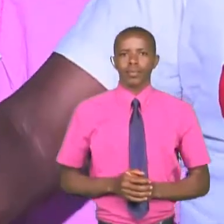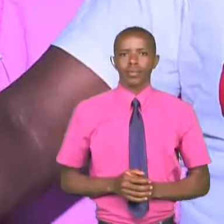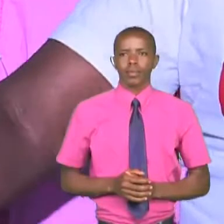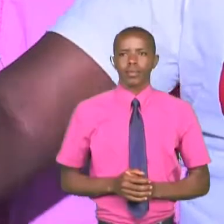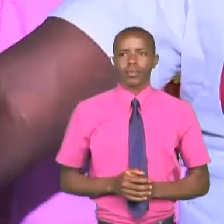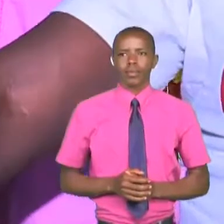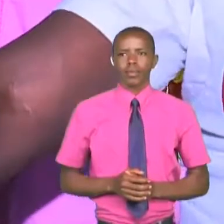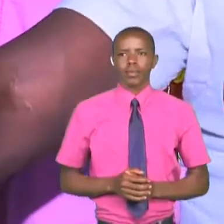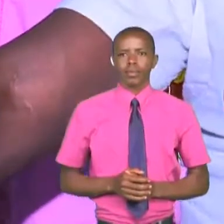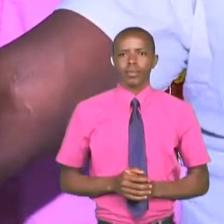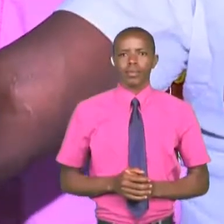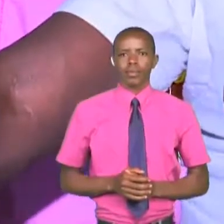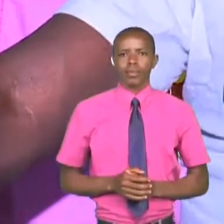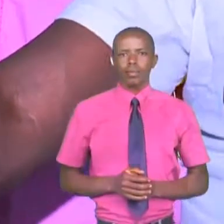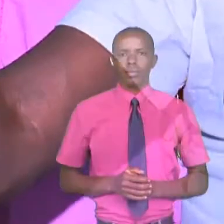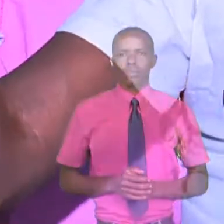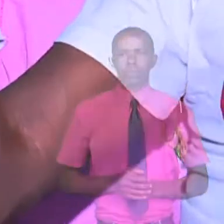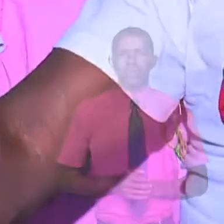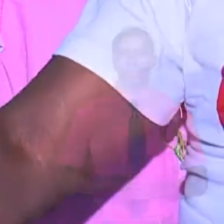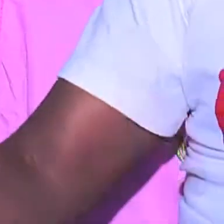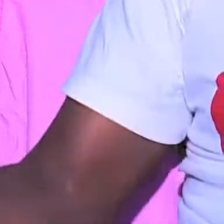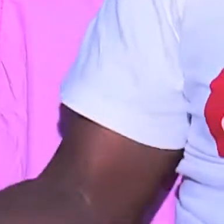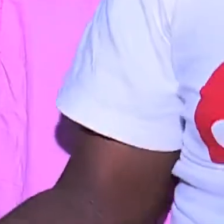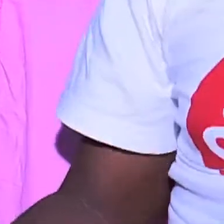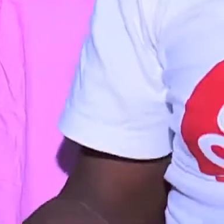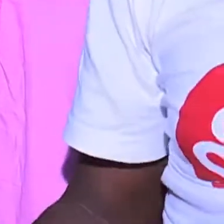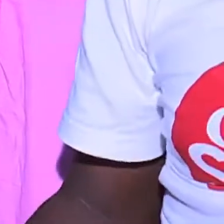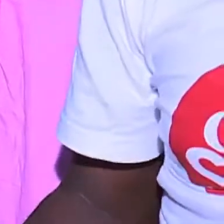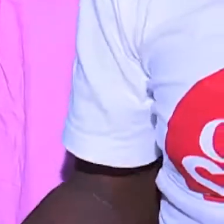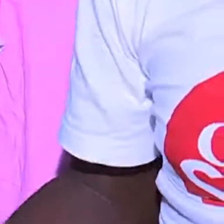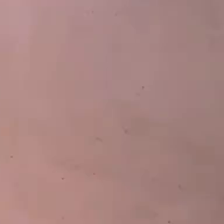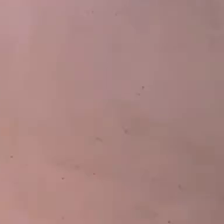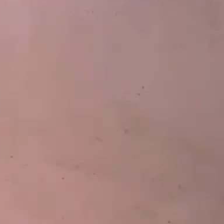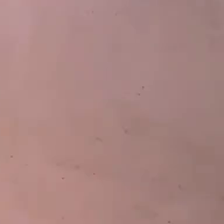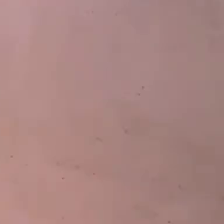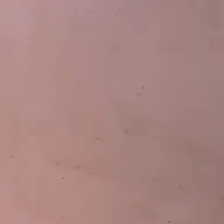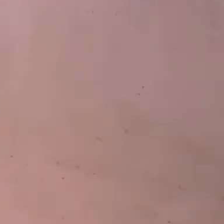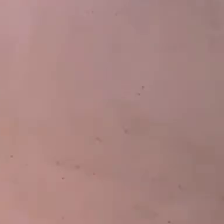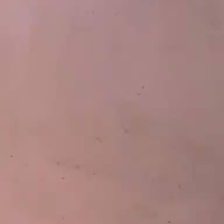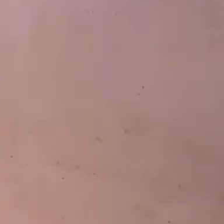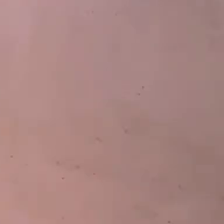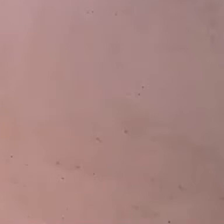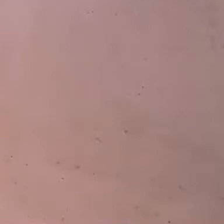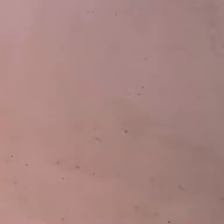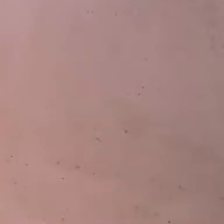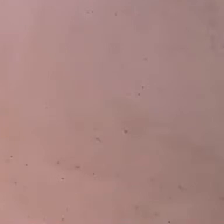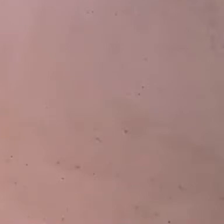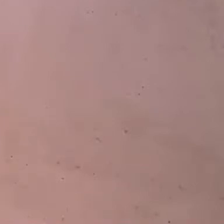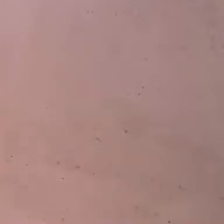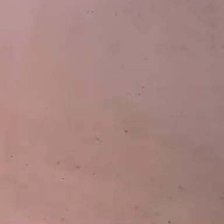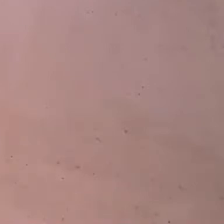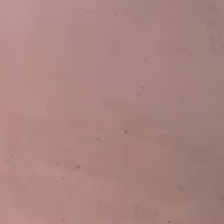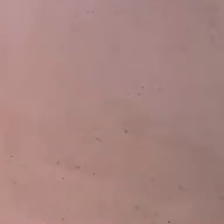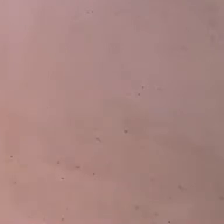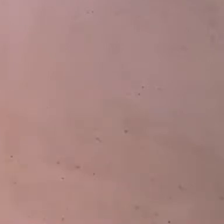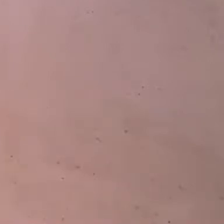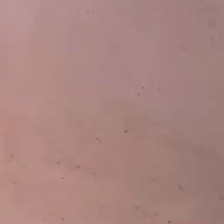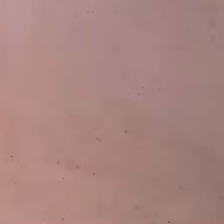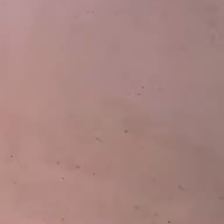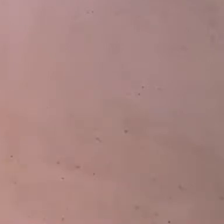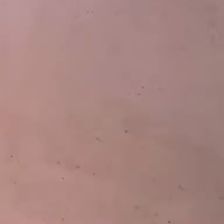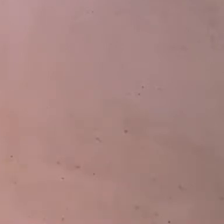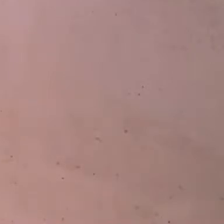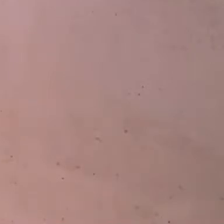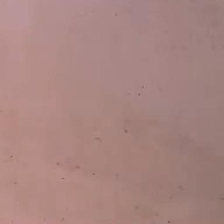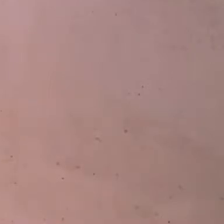yeah. But the reason why my family left Sudan was because of war. It actually started in 1993, that war, yeah,